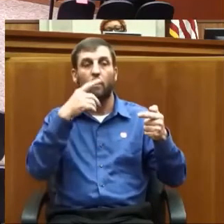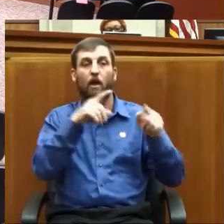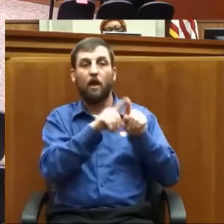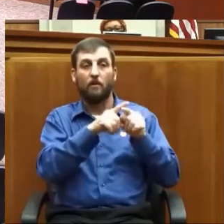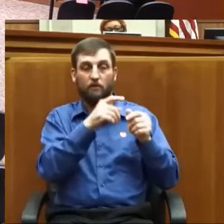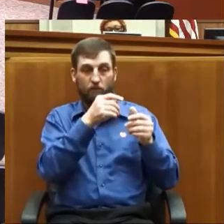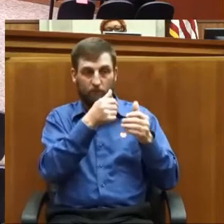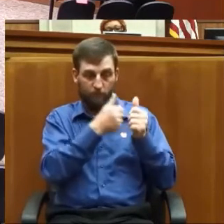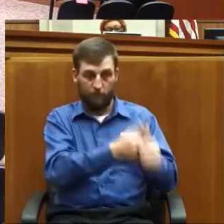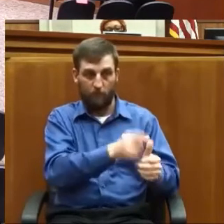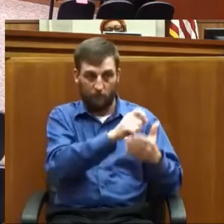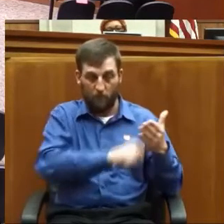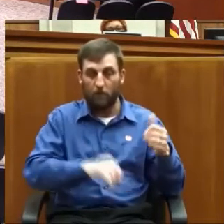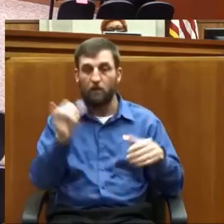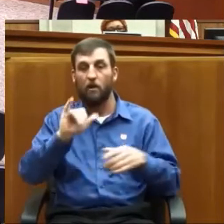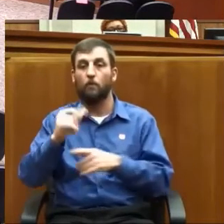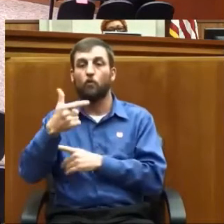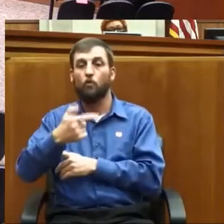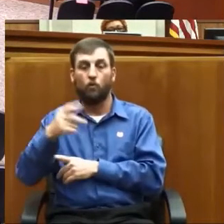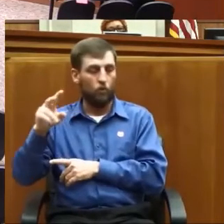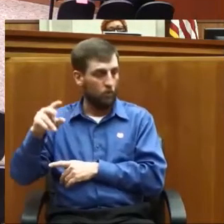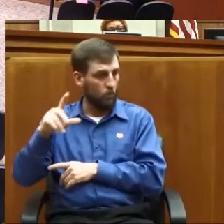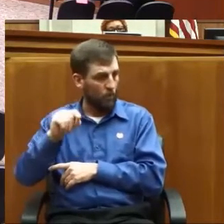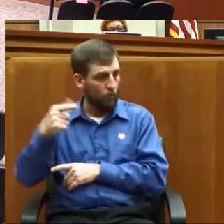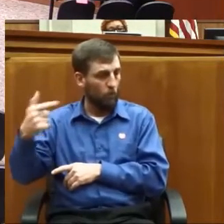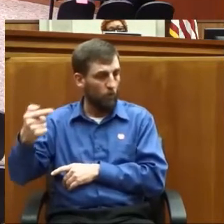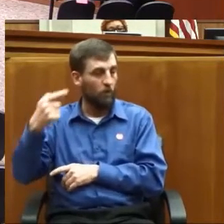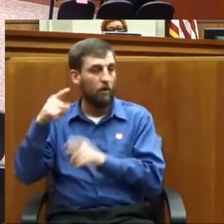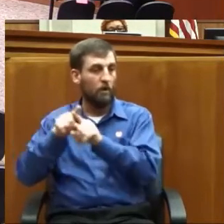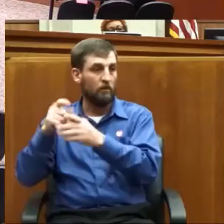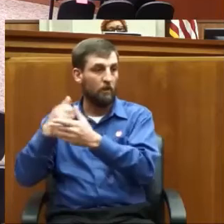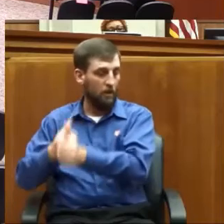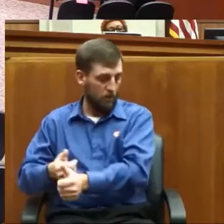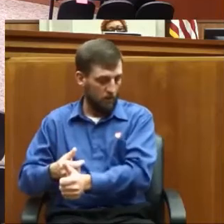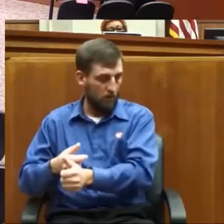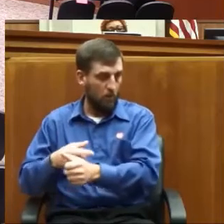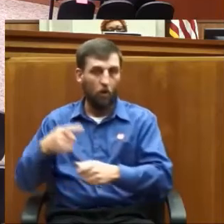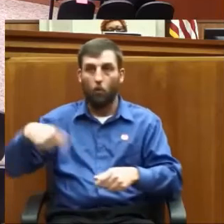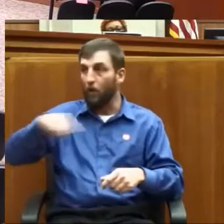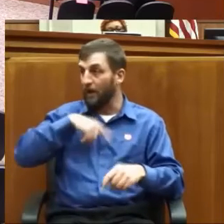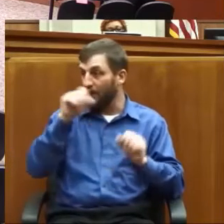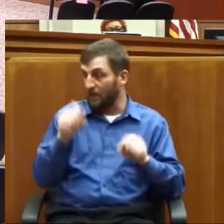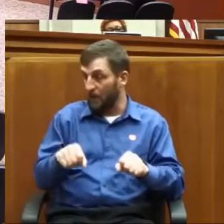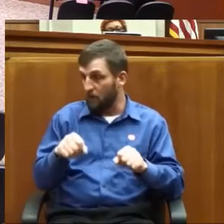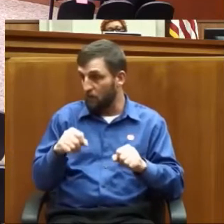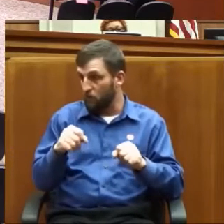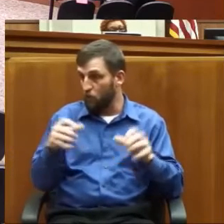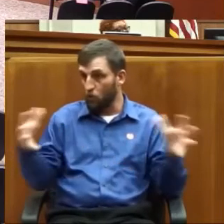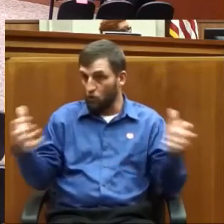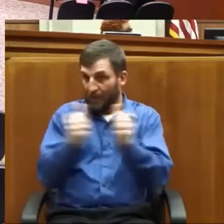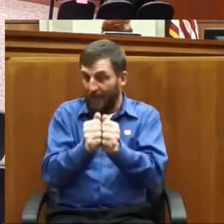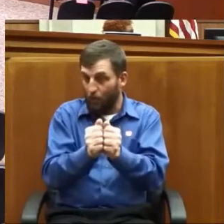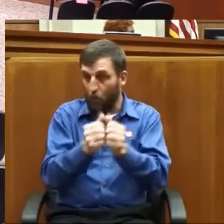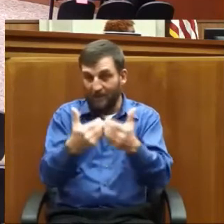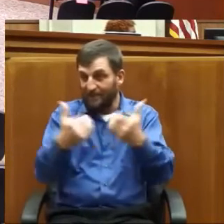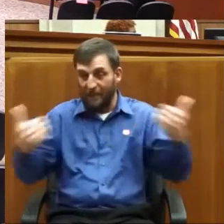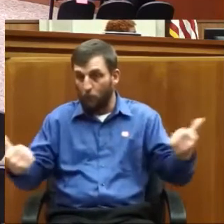budget for fiscal year 2021-22. Members, we can take this either together or separately, but